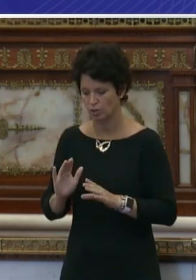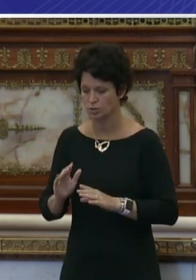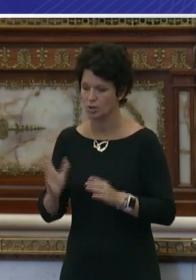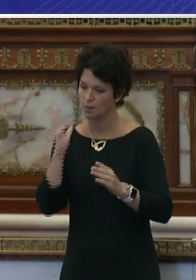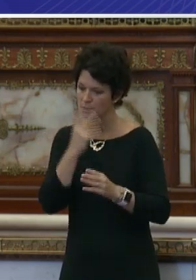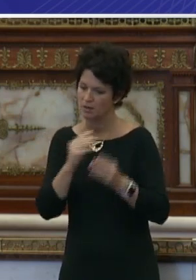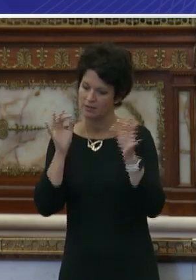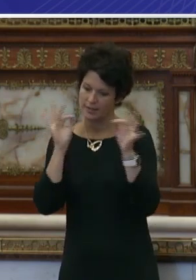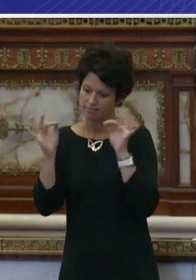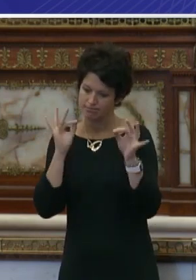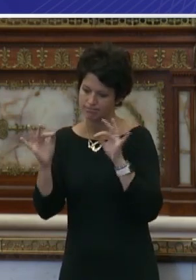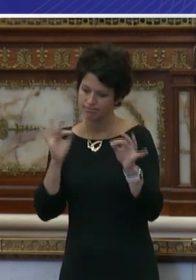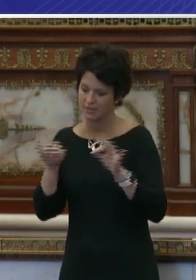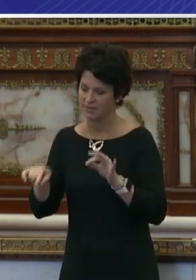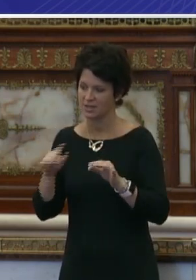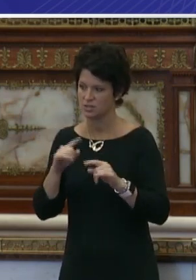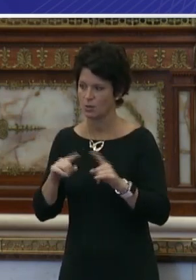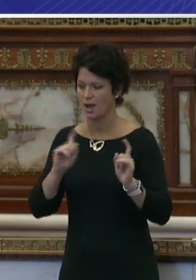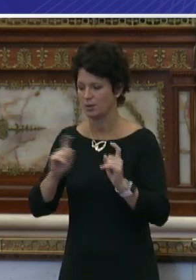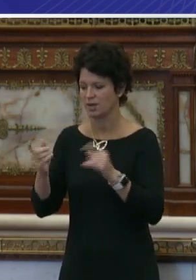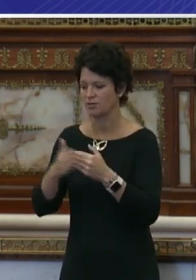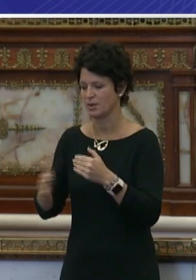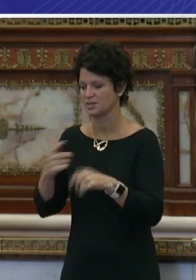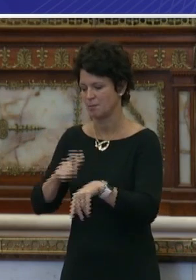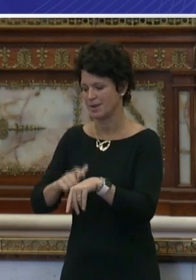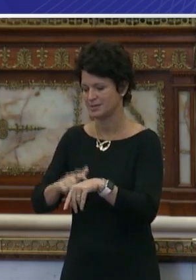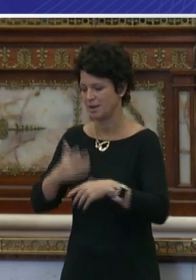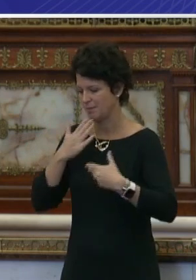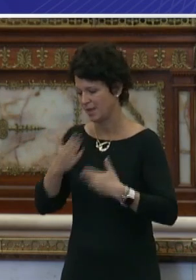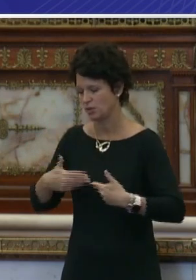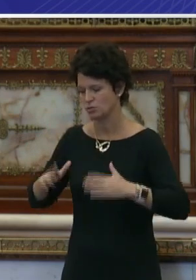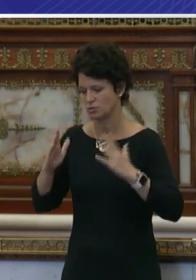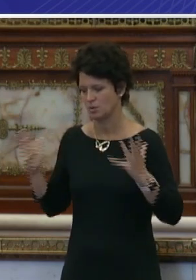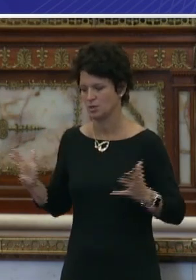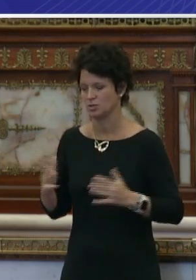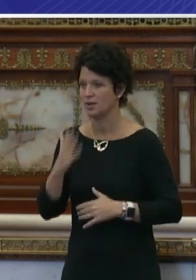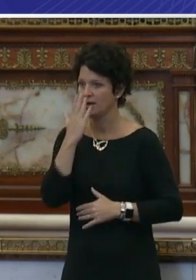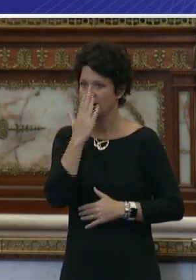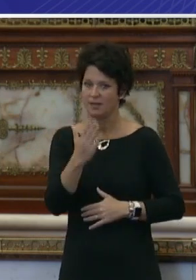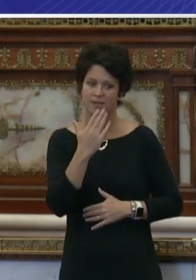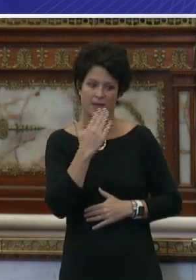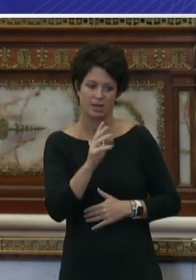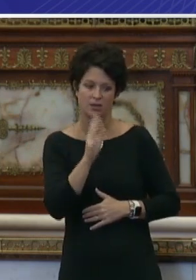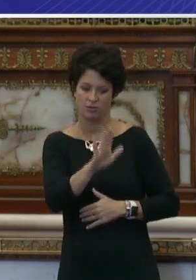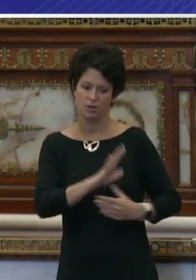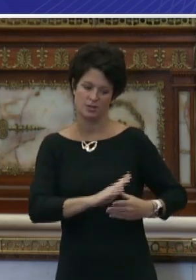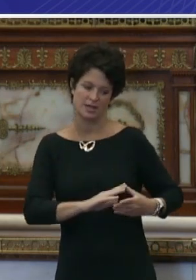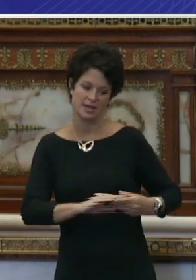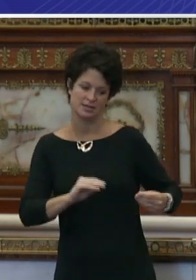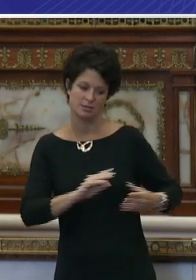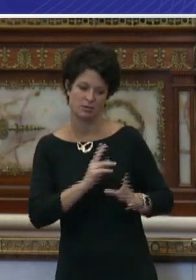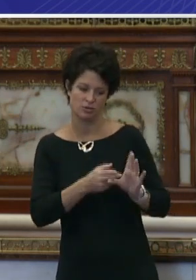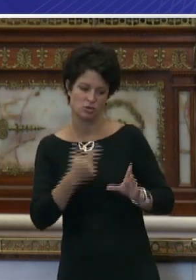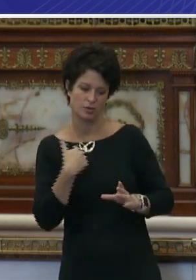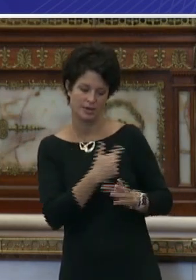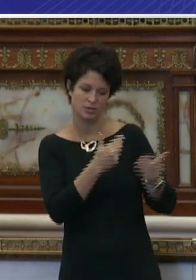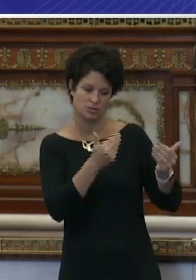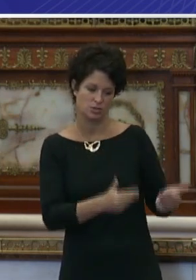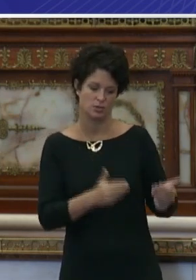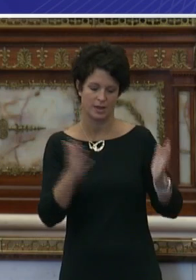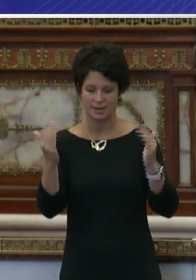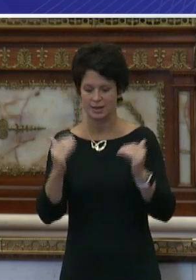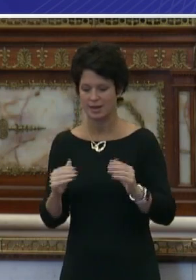eloquently explaining this, so I will yield the rest of my time. Thank you very much. Thank you very much for your testimony and for joining us today. If